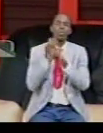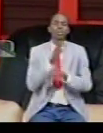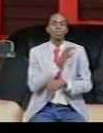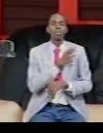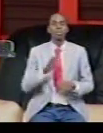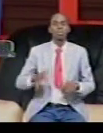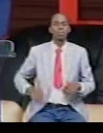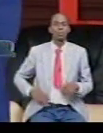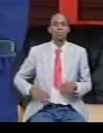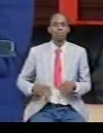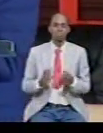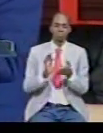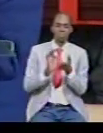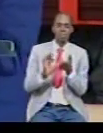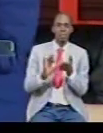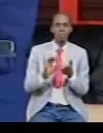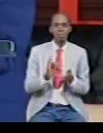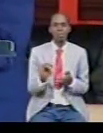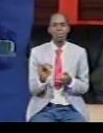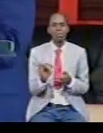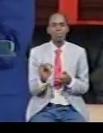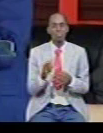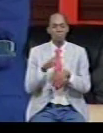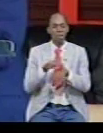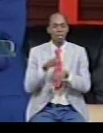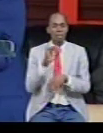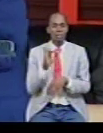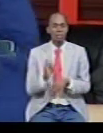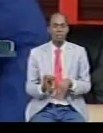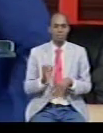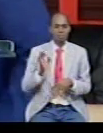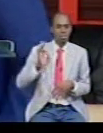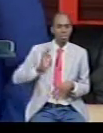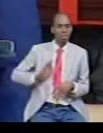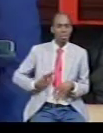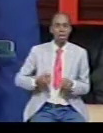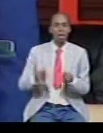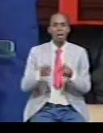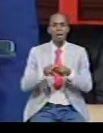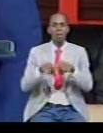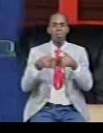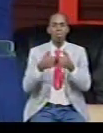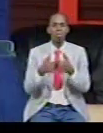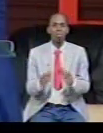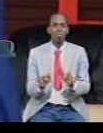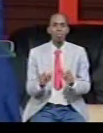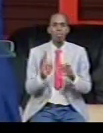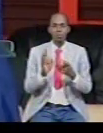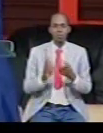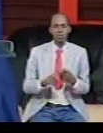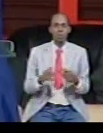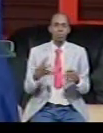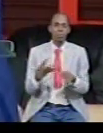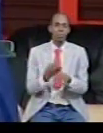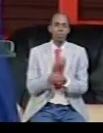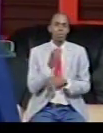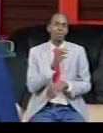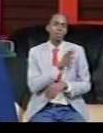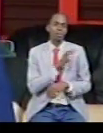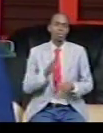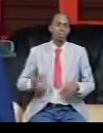Christ. Counting earthly gain as loss to win